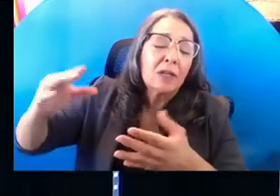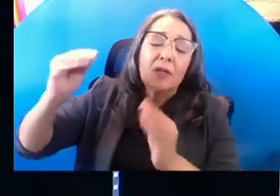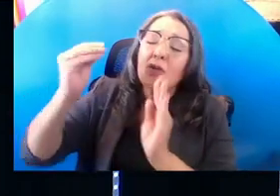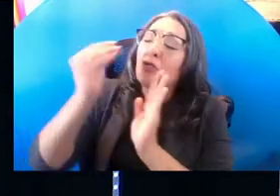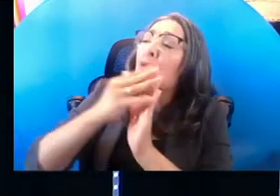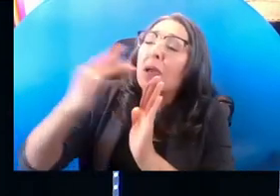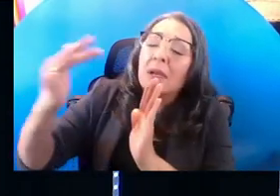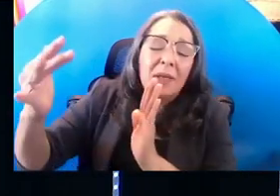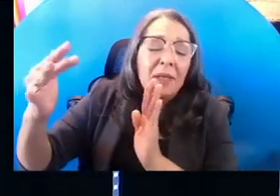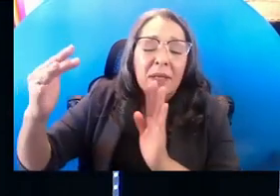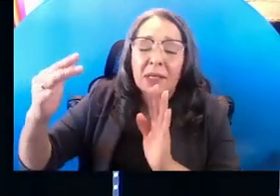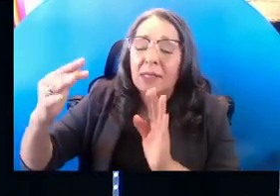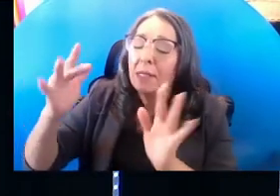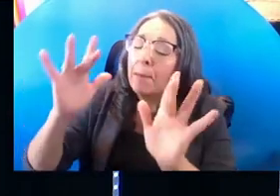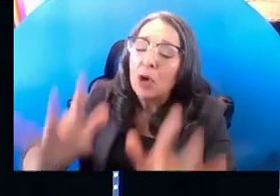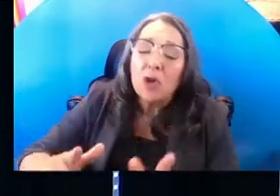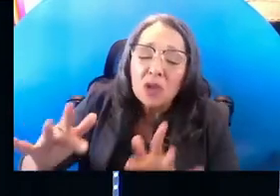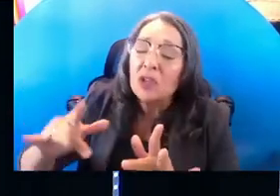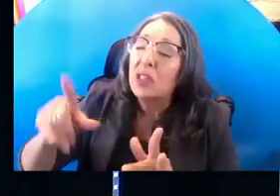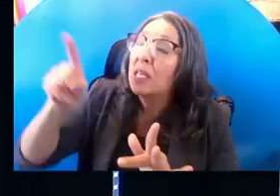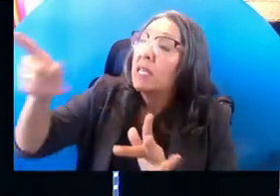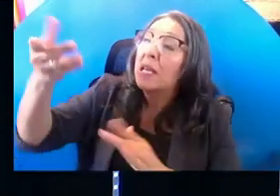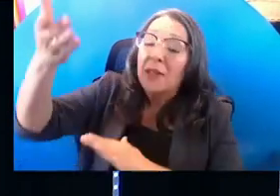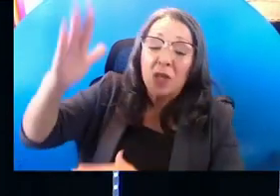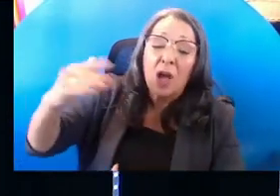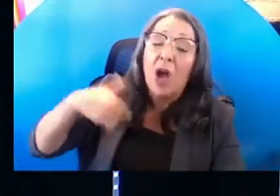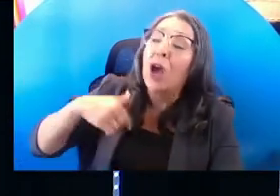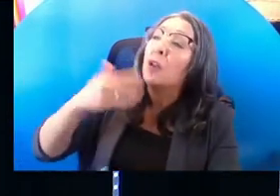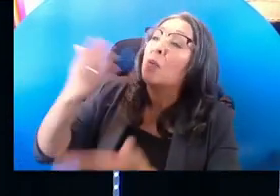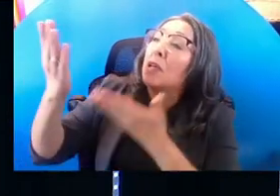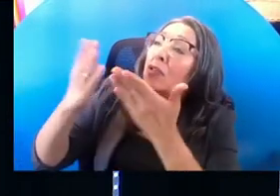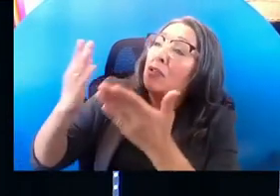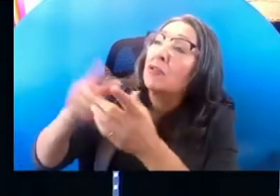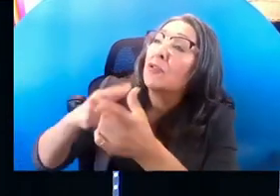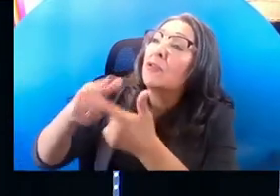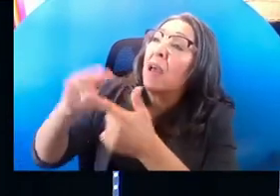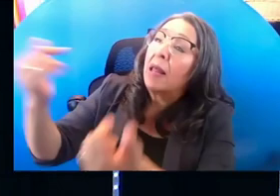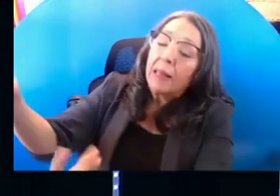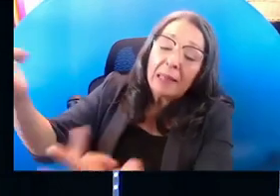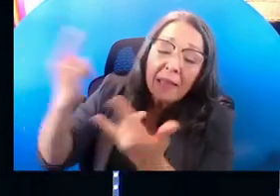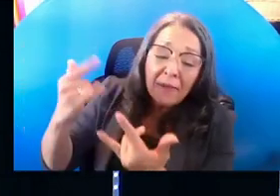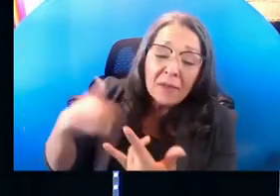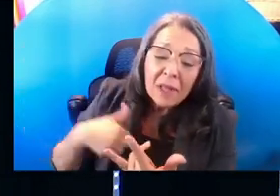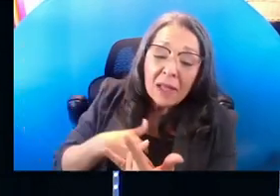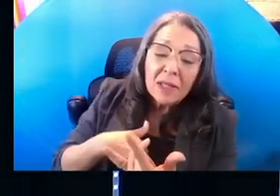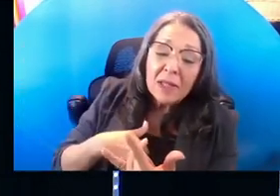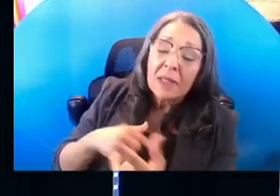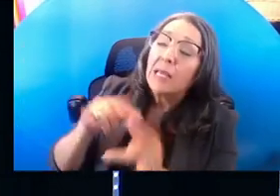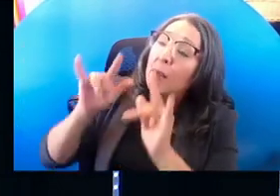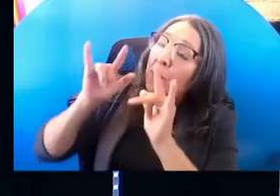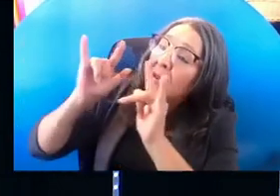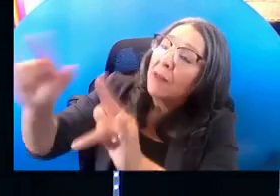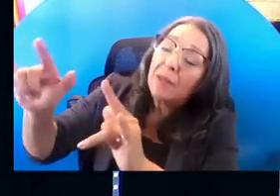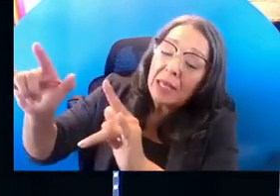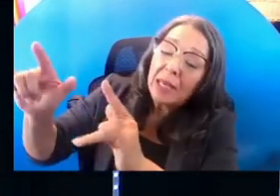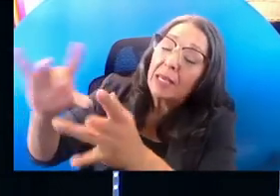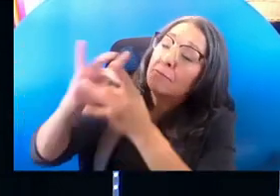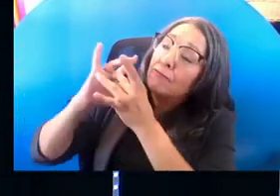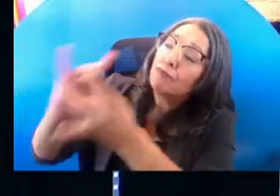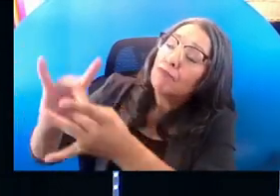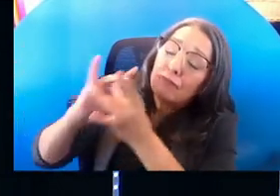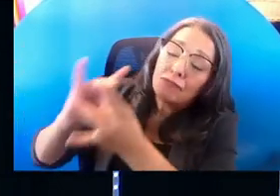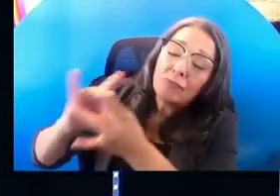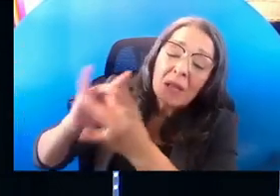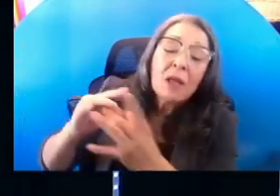That is the God that we serve. That is the God that loves us and that we can love and be in relationship with. The more we know about him, the more we're able